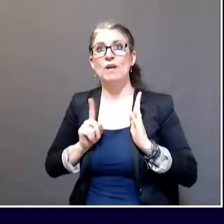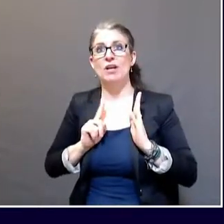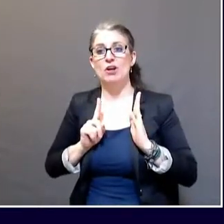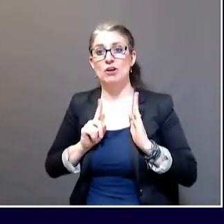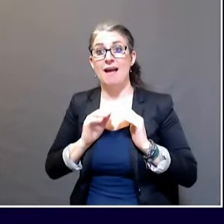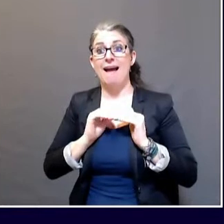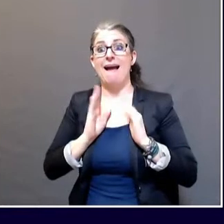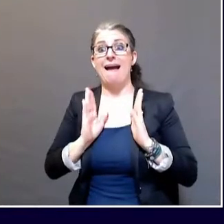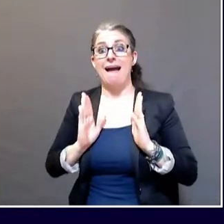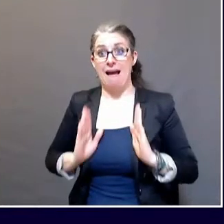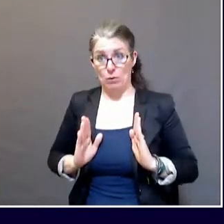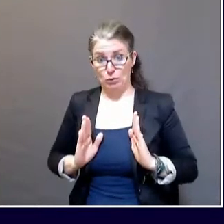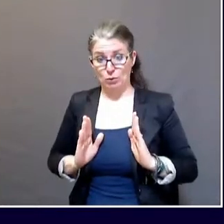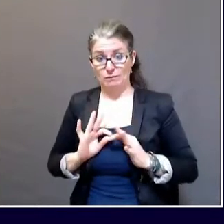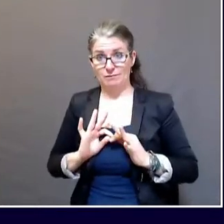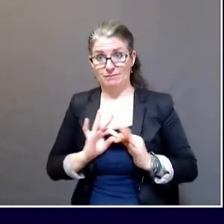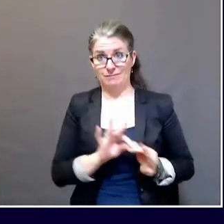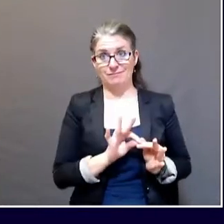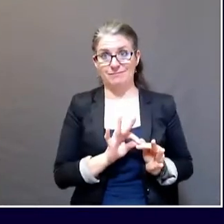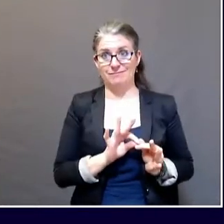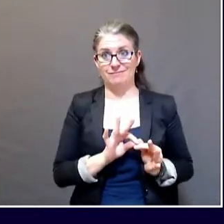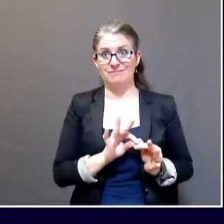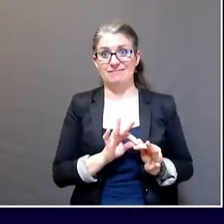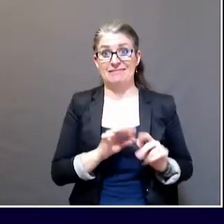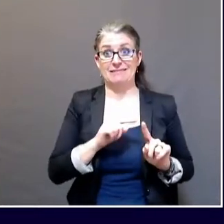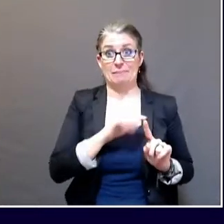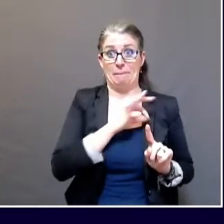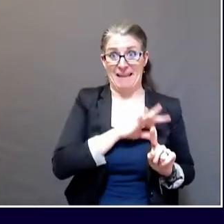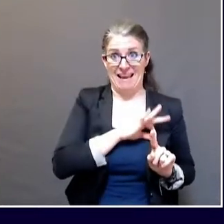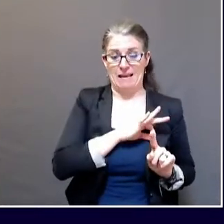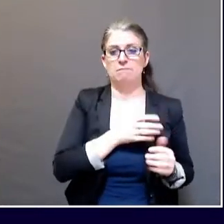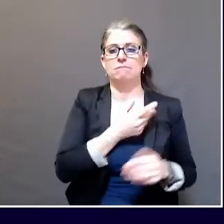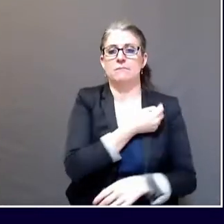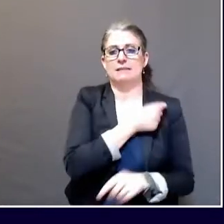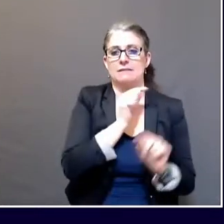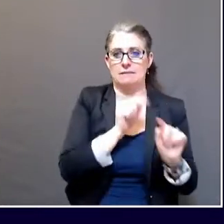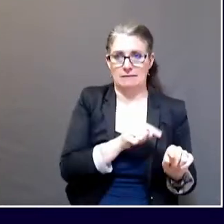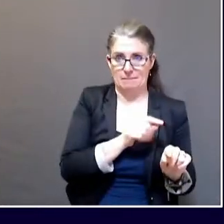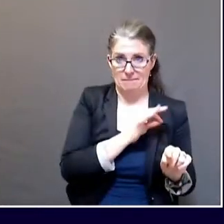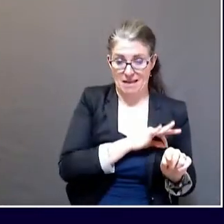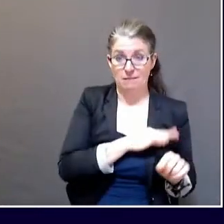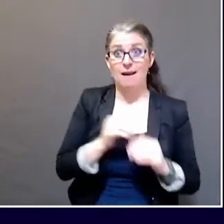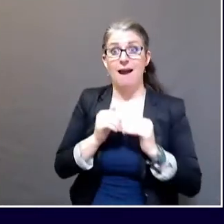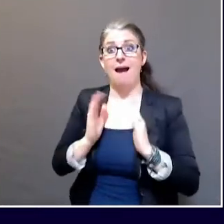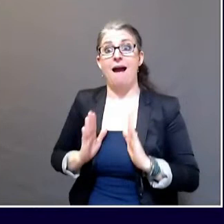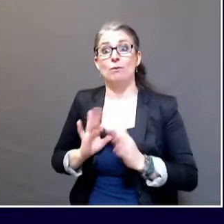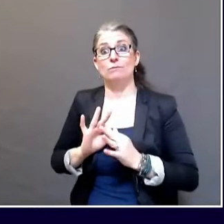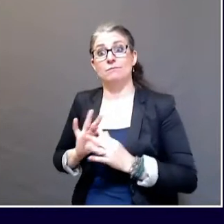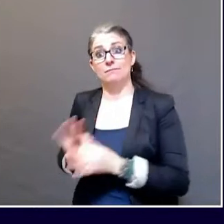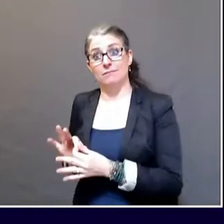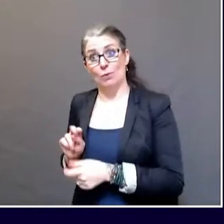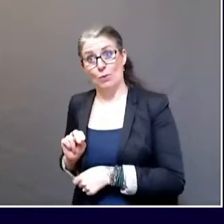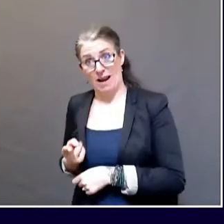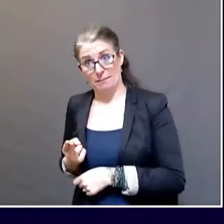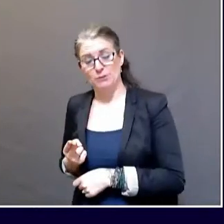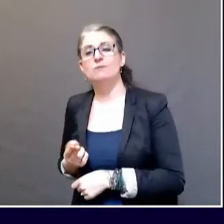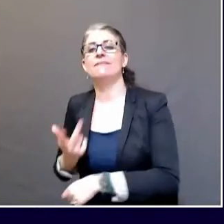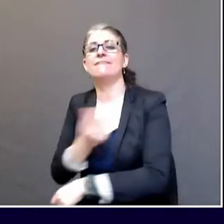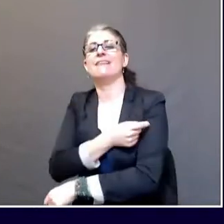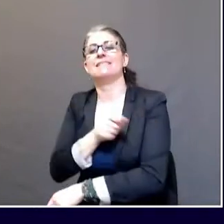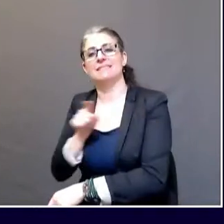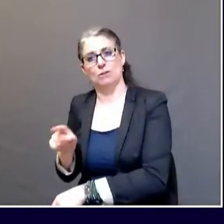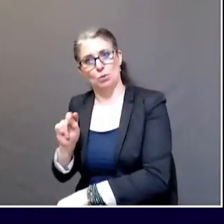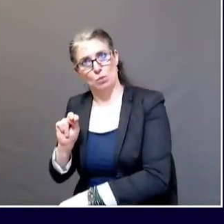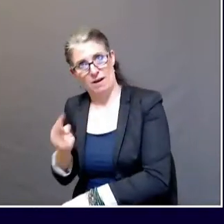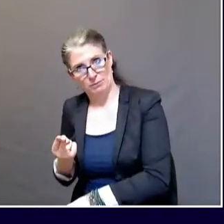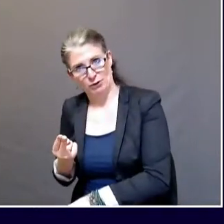allocated, as is New Hampshire, a supply of vaccines each week that is indexed, calibrated to their population. As a result of